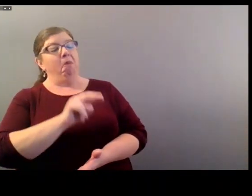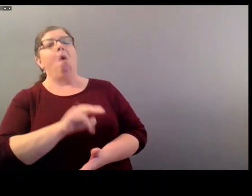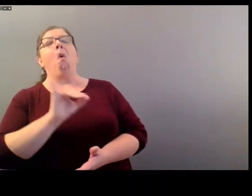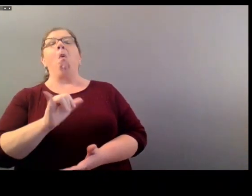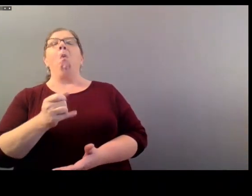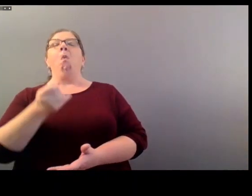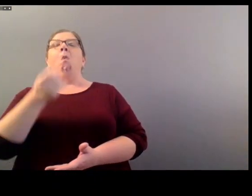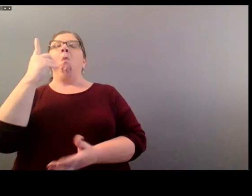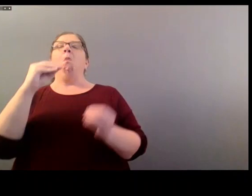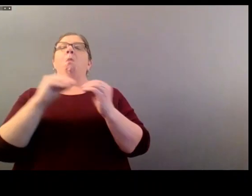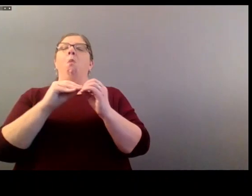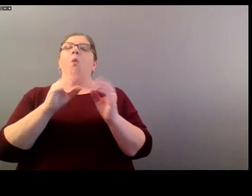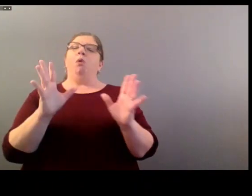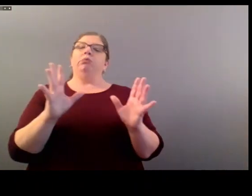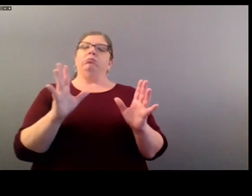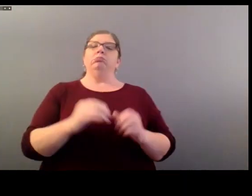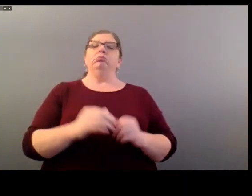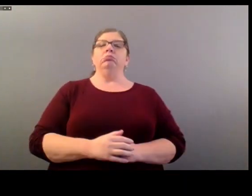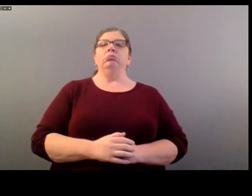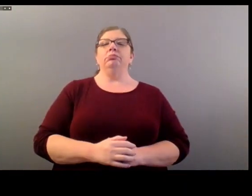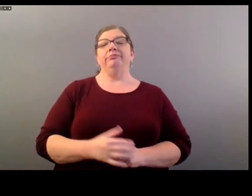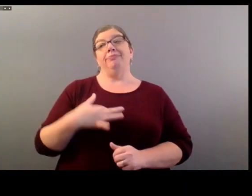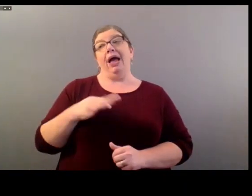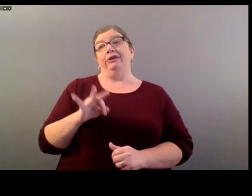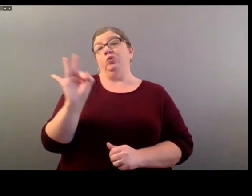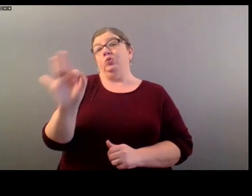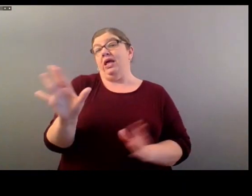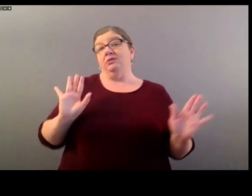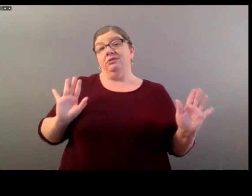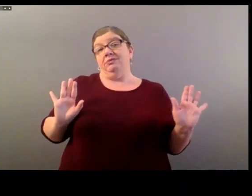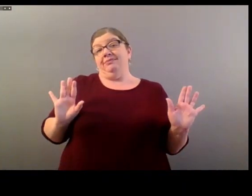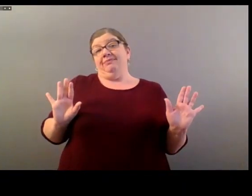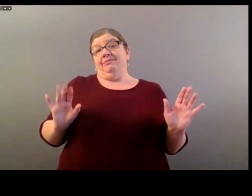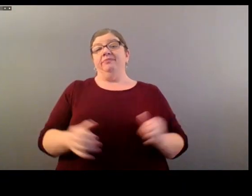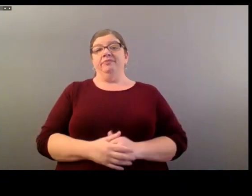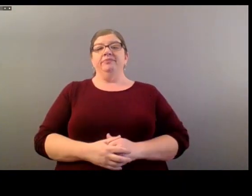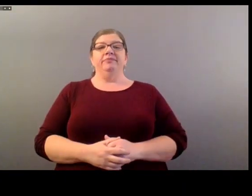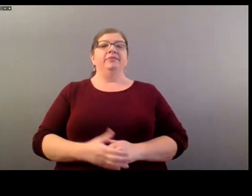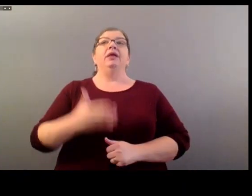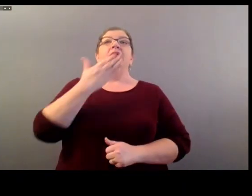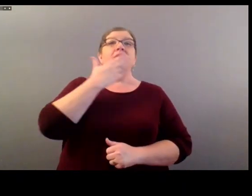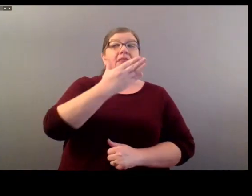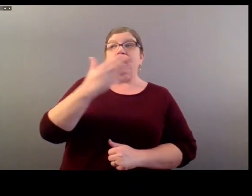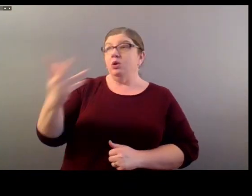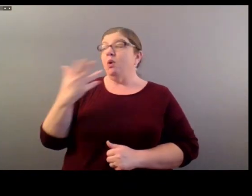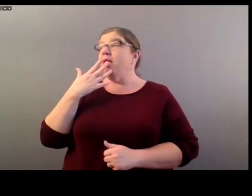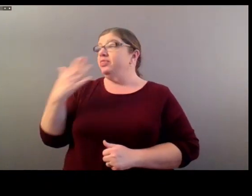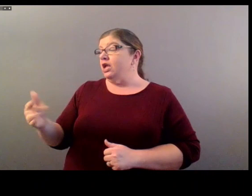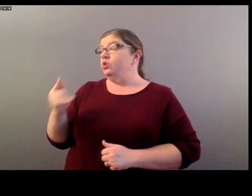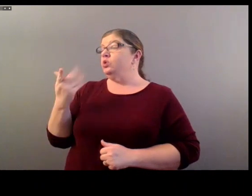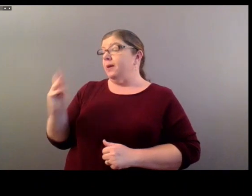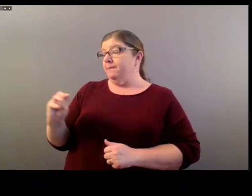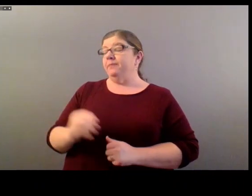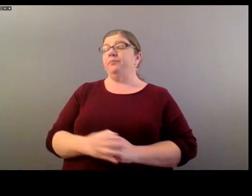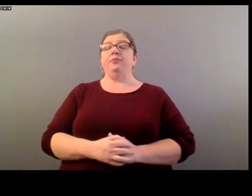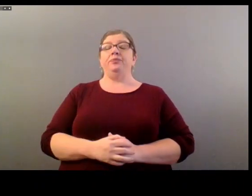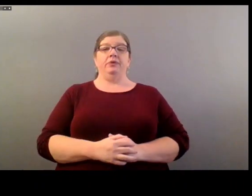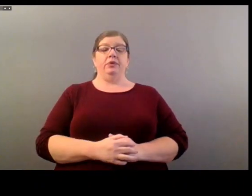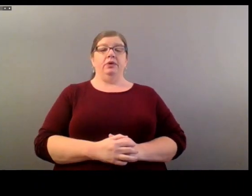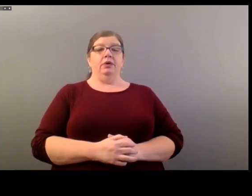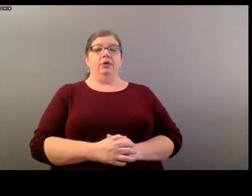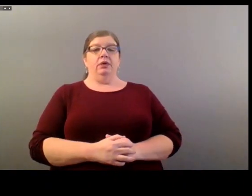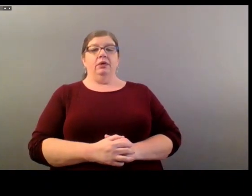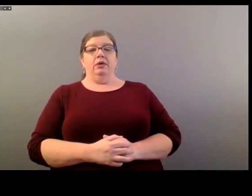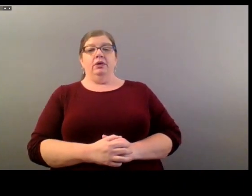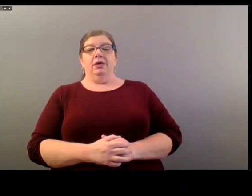That's my 2 cents. thank you both for that. And thank you, Tom. And I apologize to